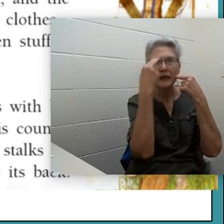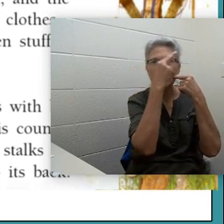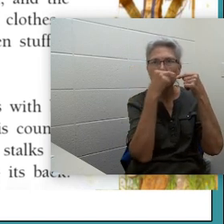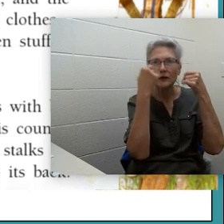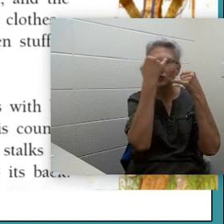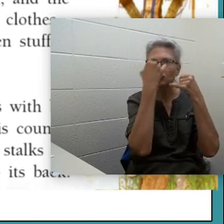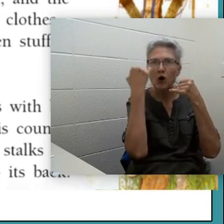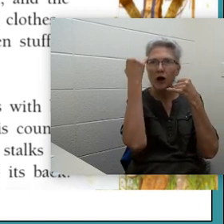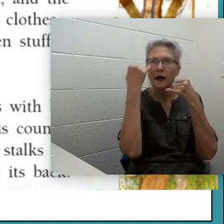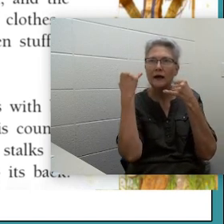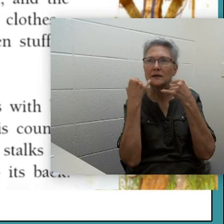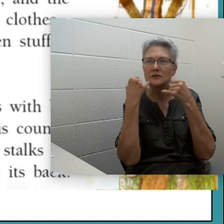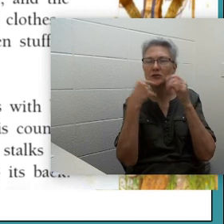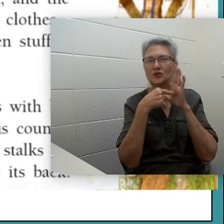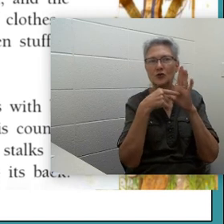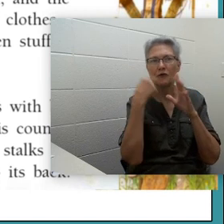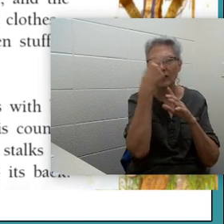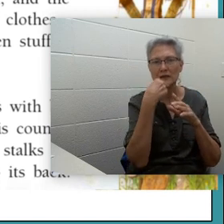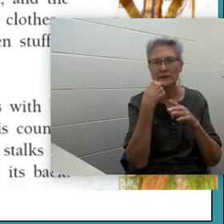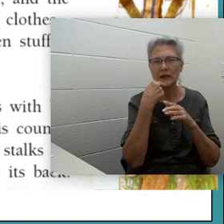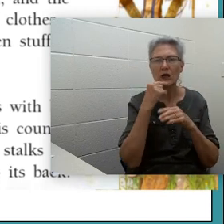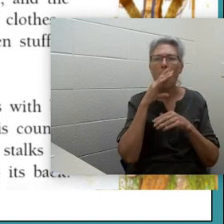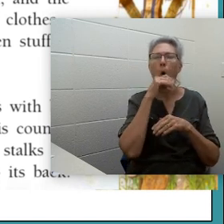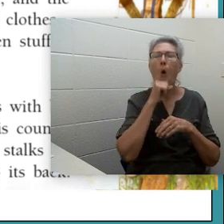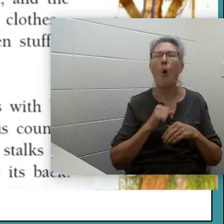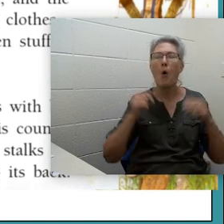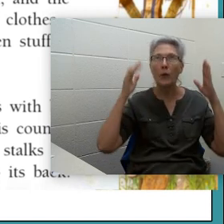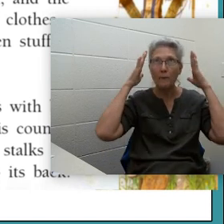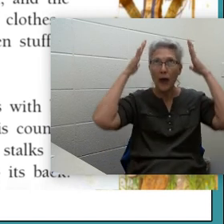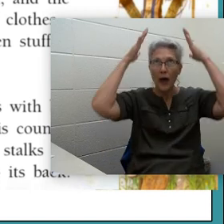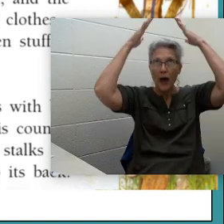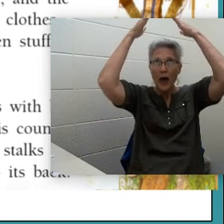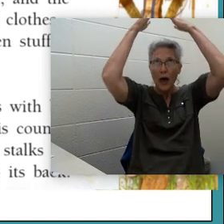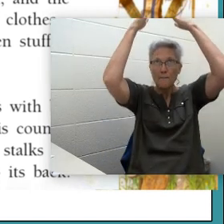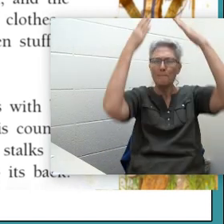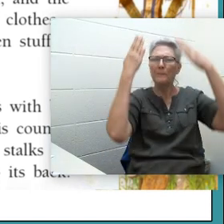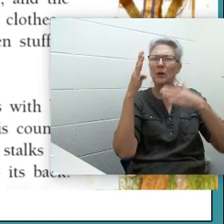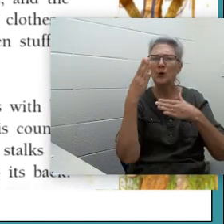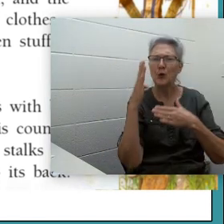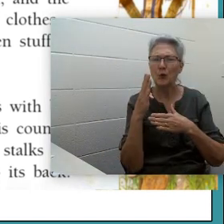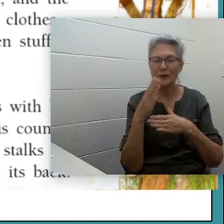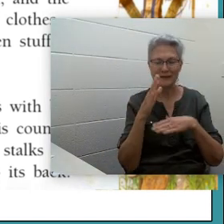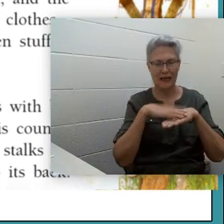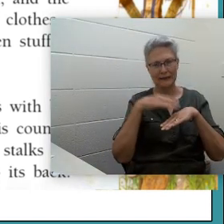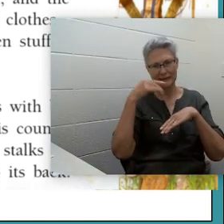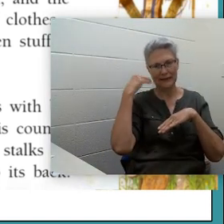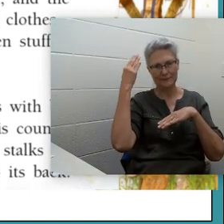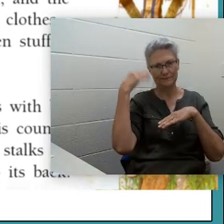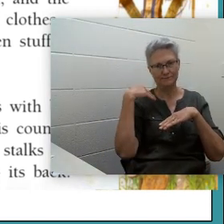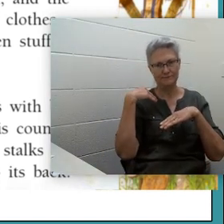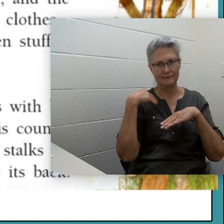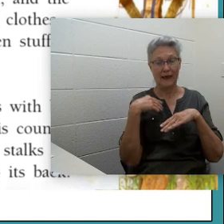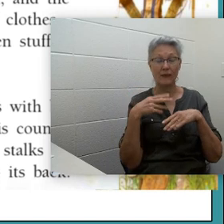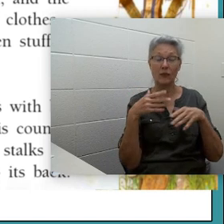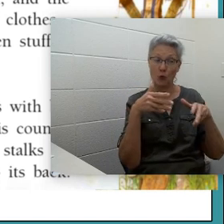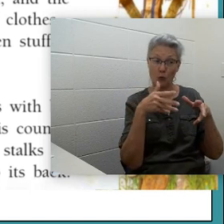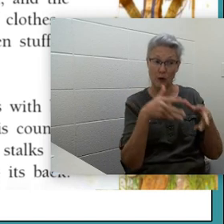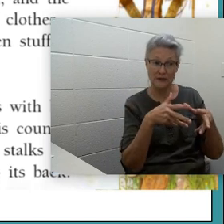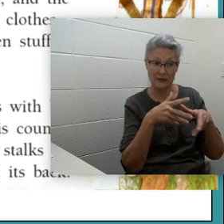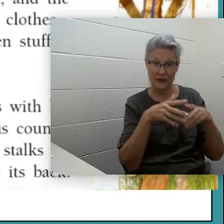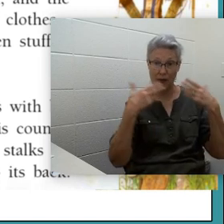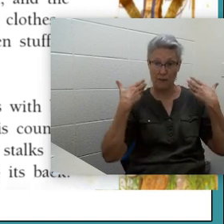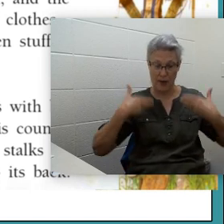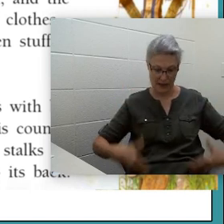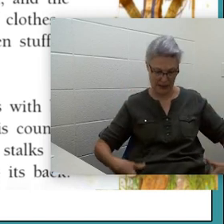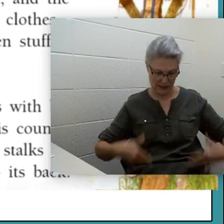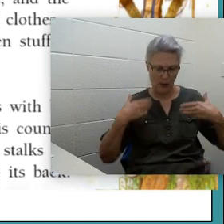An old pointed blue hat that had belonged to some Munchkin was perched on his head, and the rest of the figure